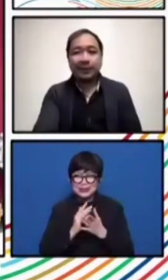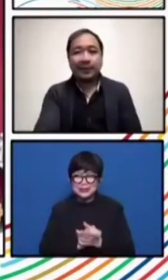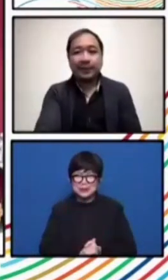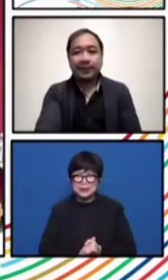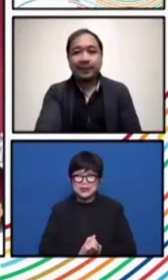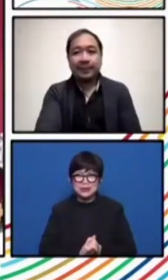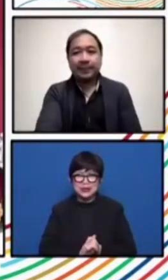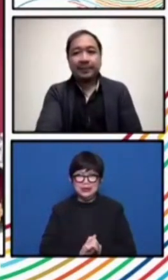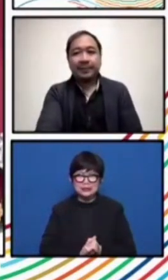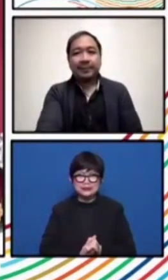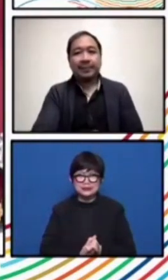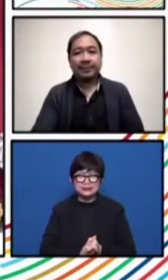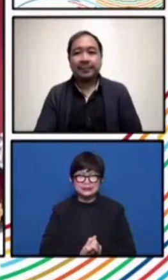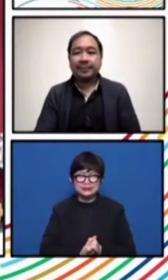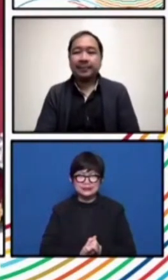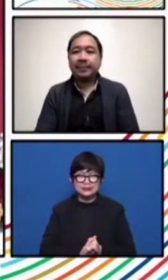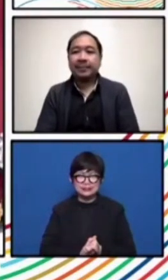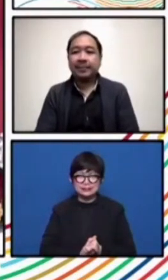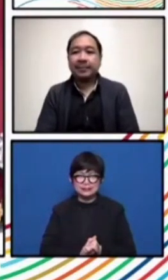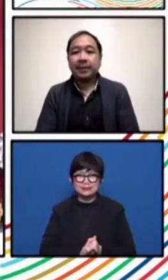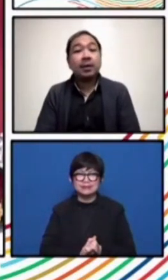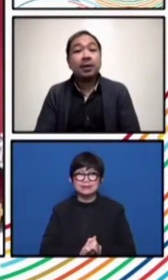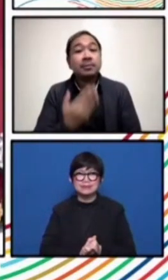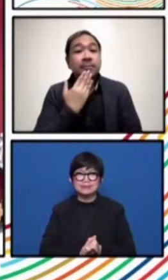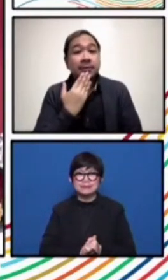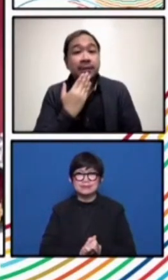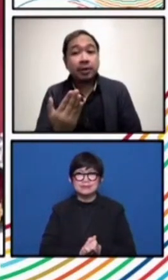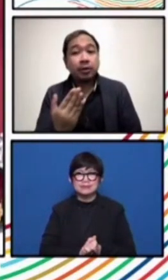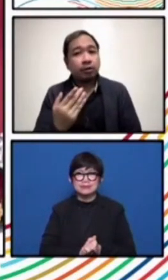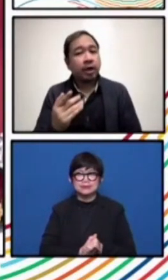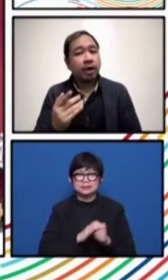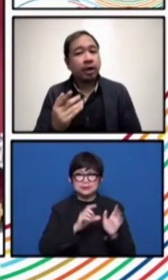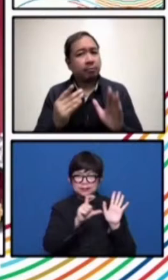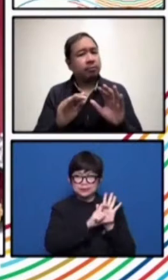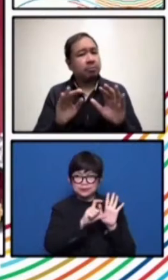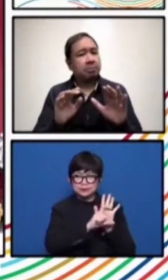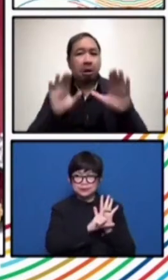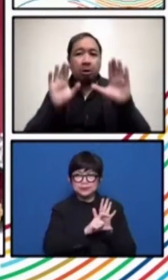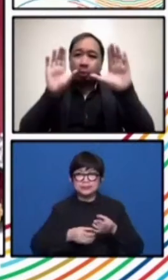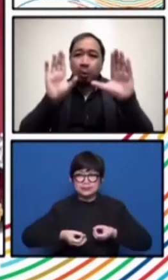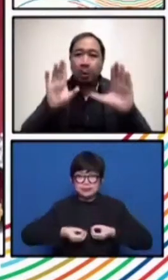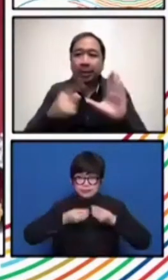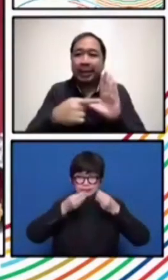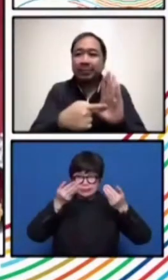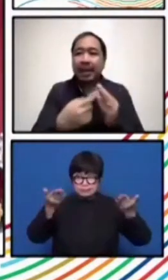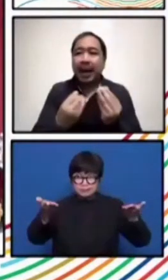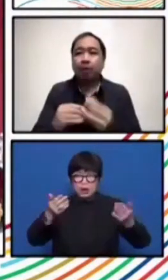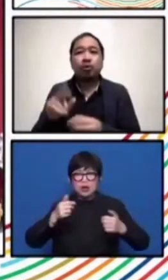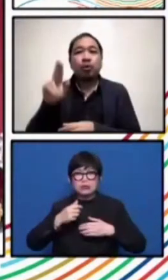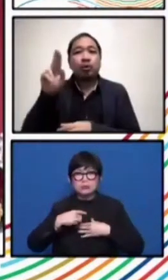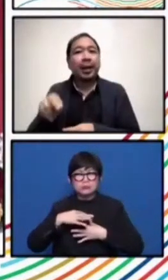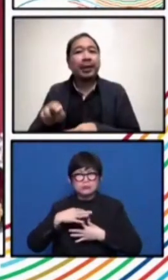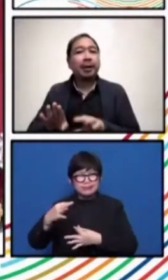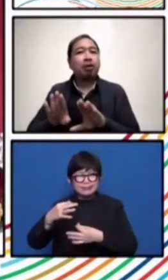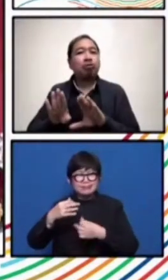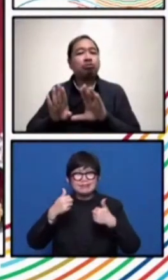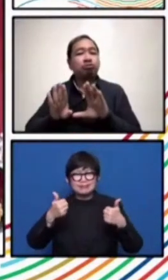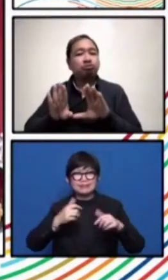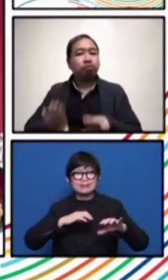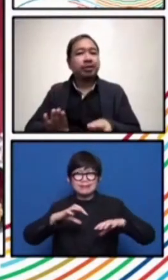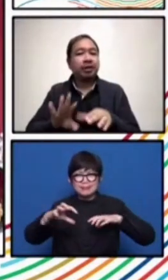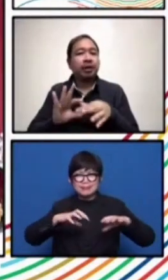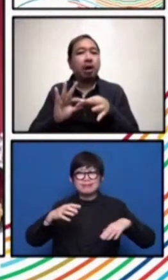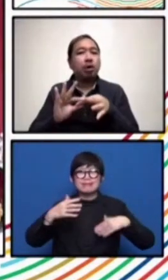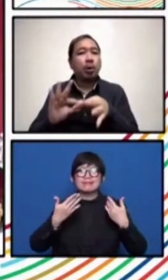afki so it's a very good example that you shared about what the U.N resident coordinator's office is doing in a partnership